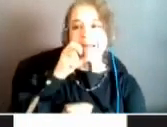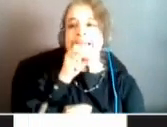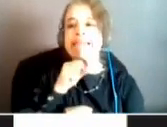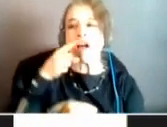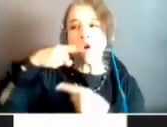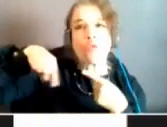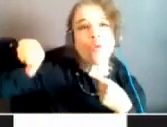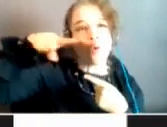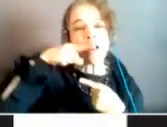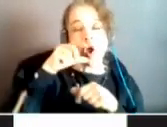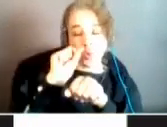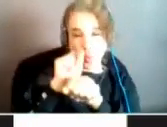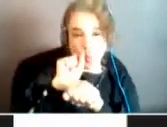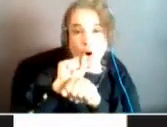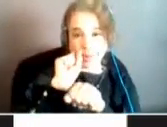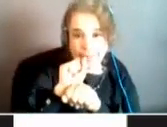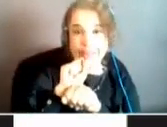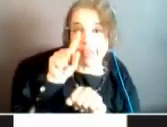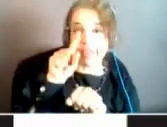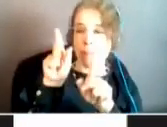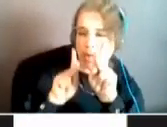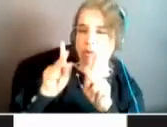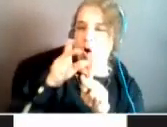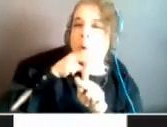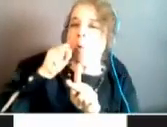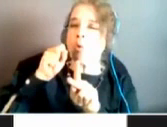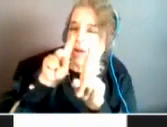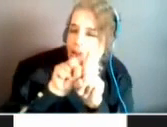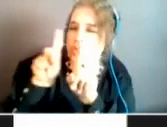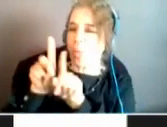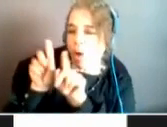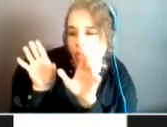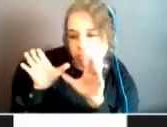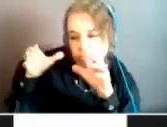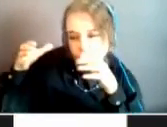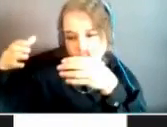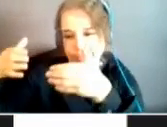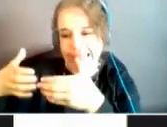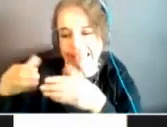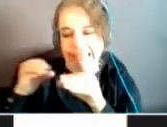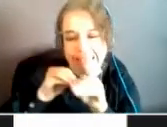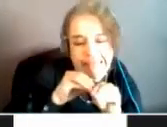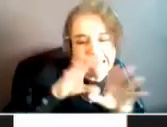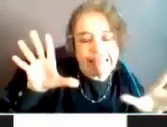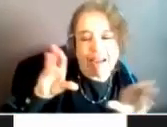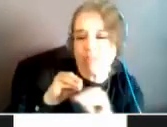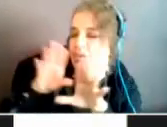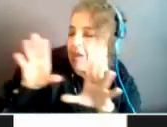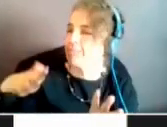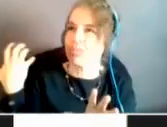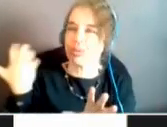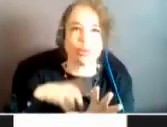for those of you who work in this with this population as well, you know, this pandemic has been